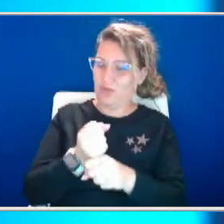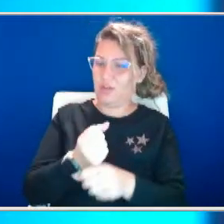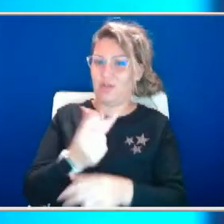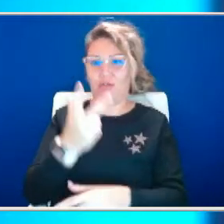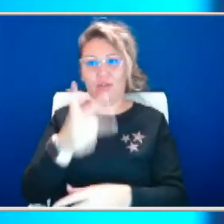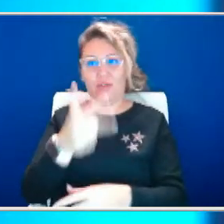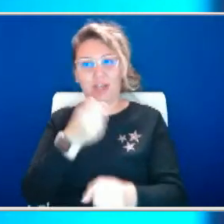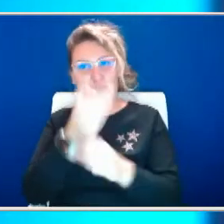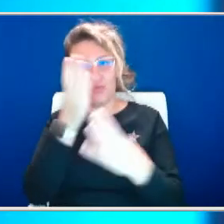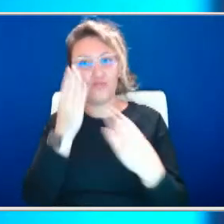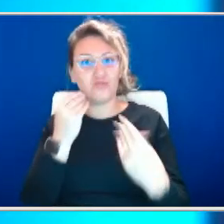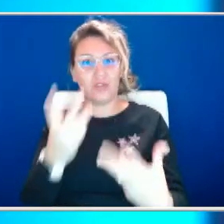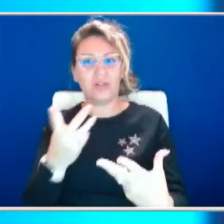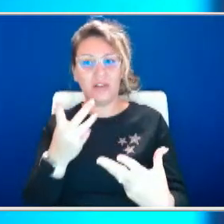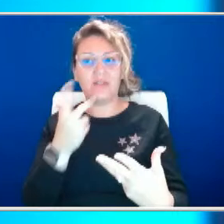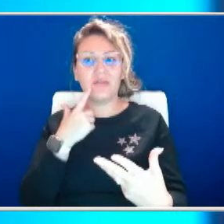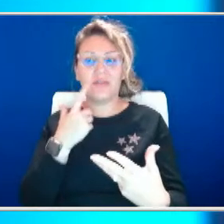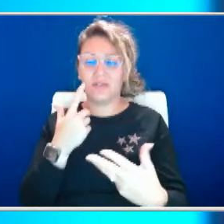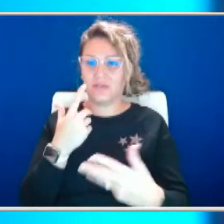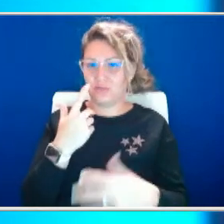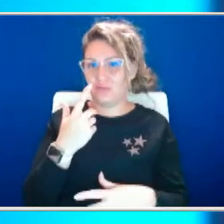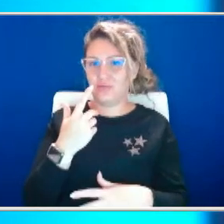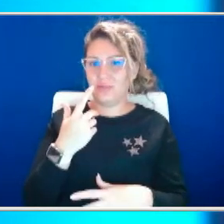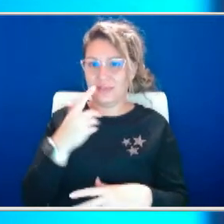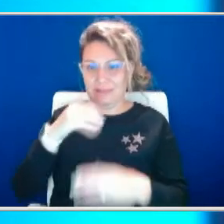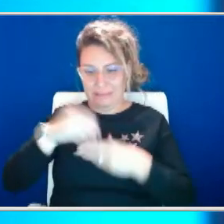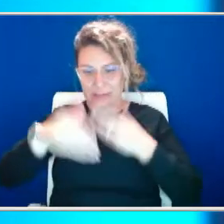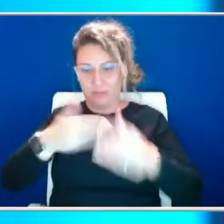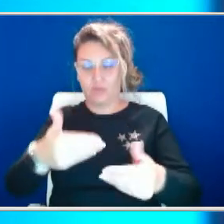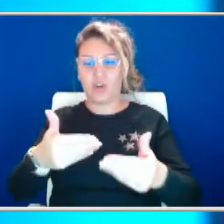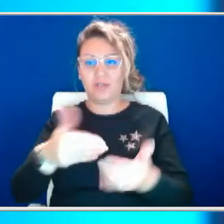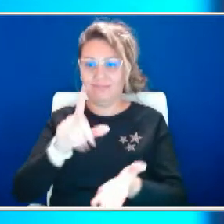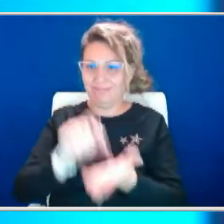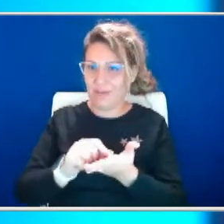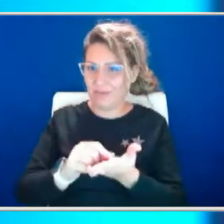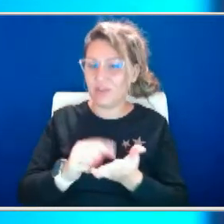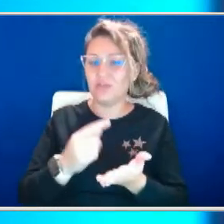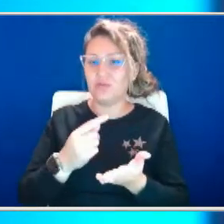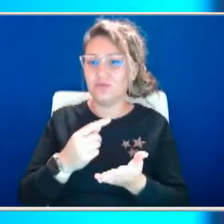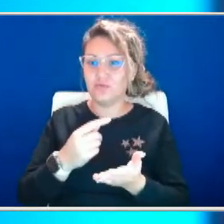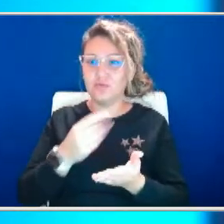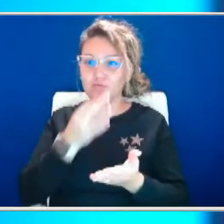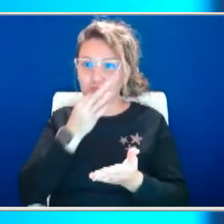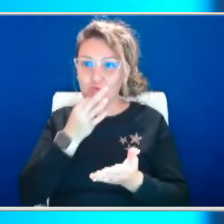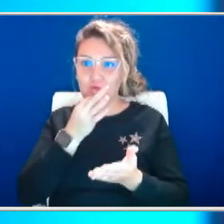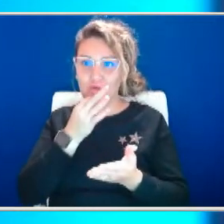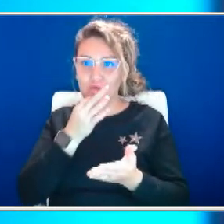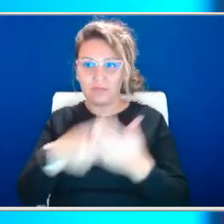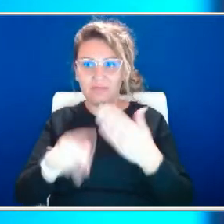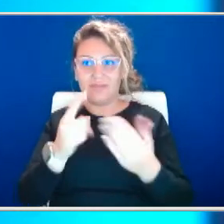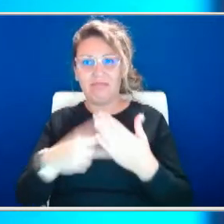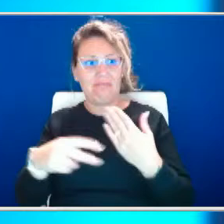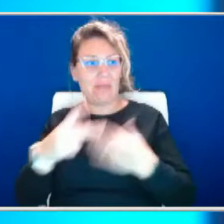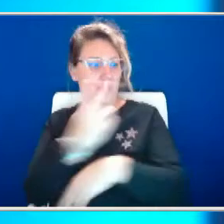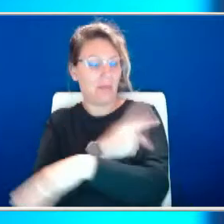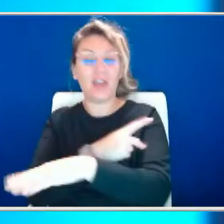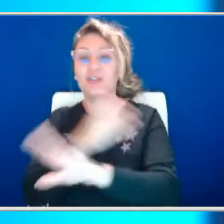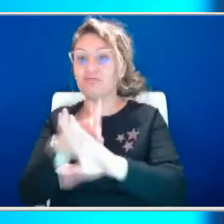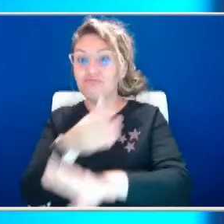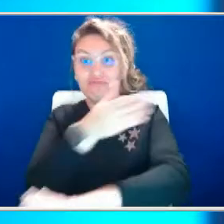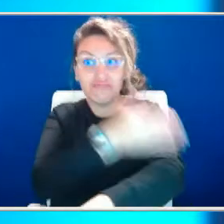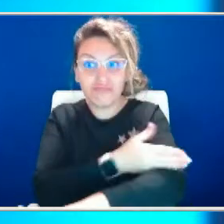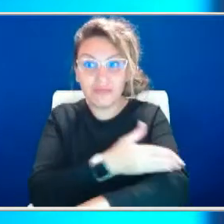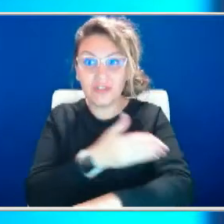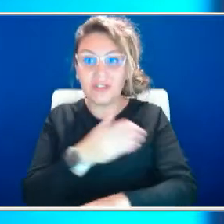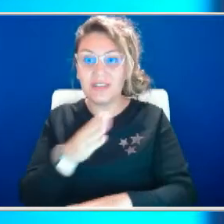to be is in the process of being published in the next few weeks. Actually, the patients are doing even better. They're about 10 to 15%